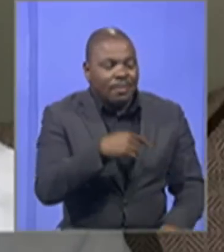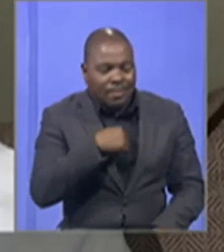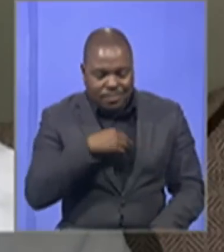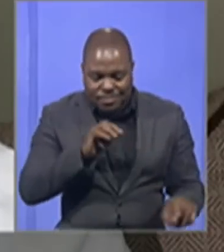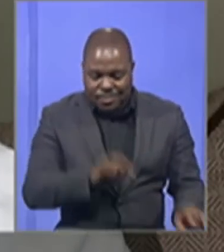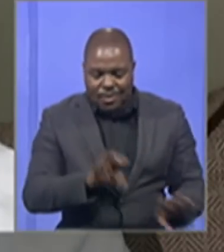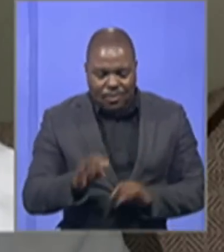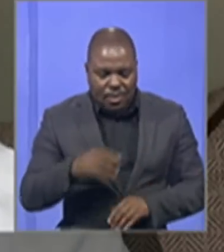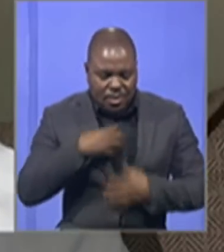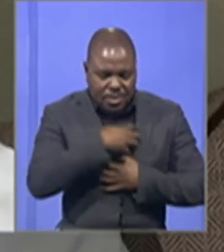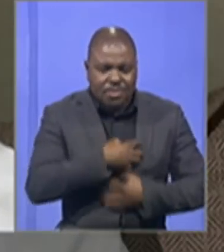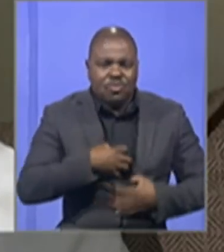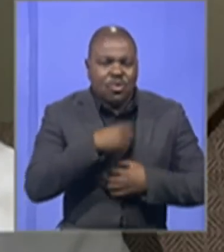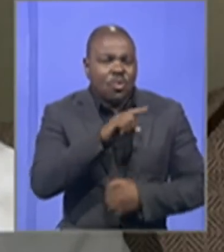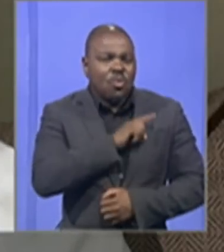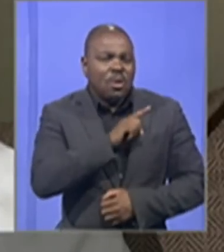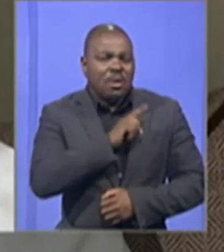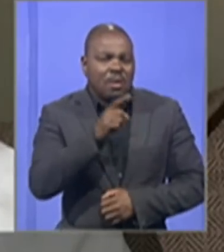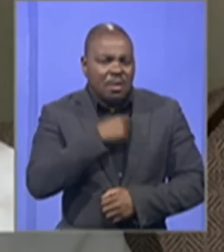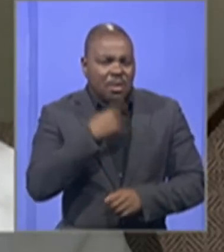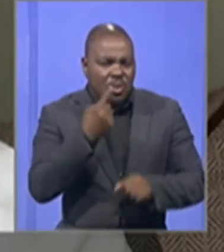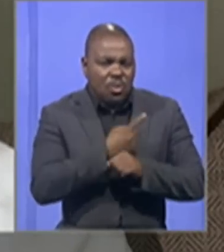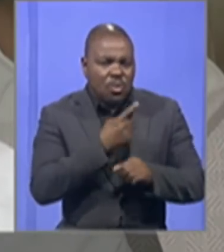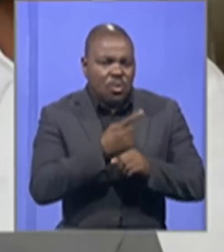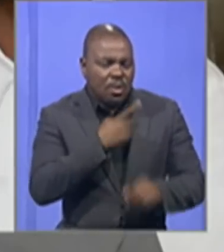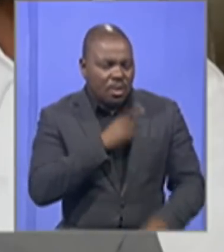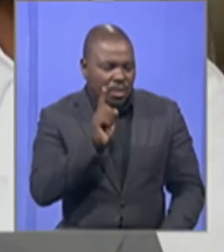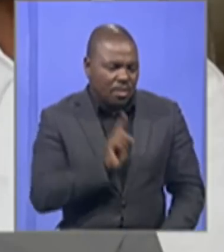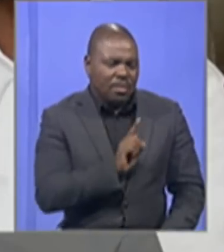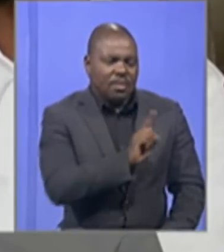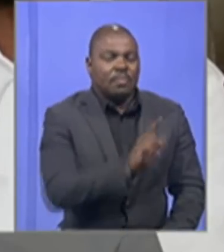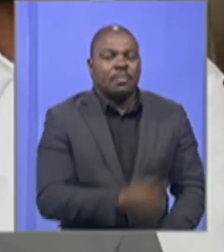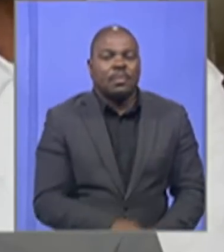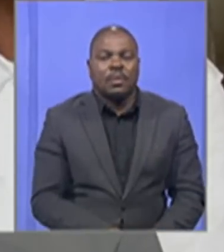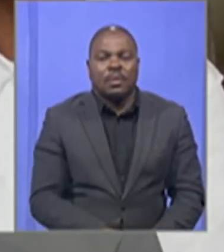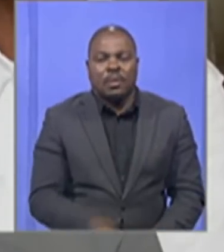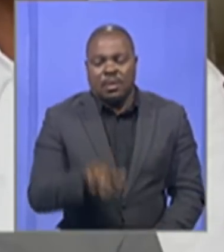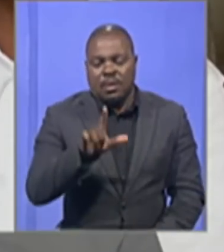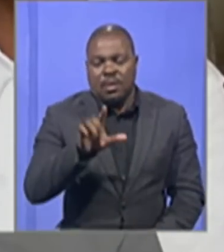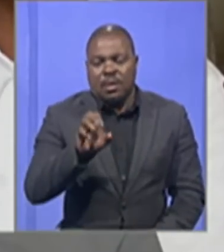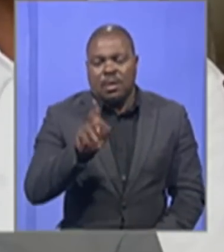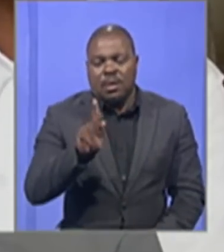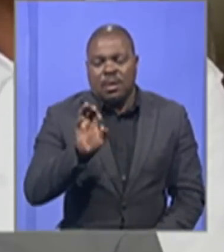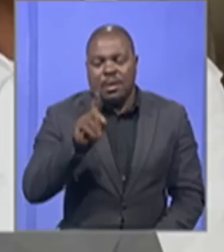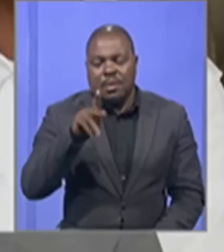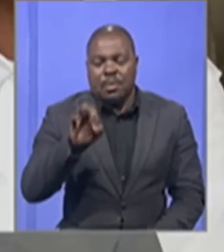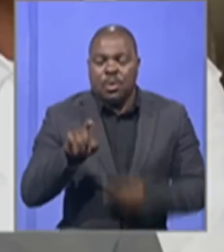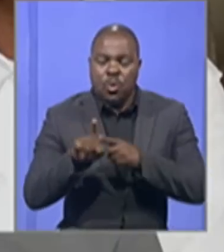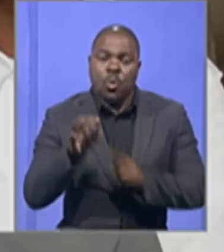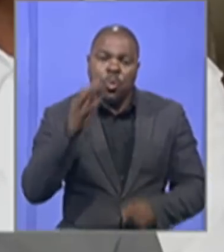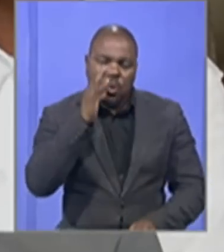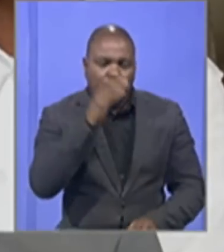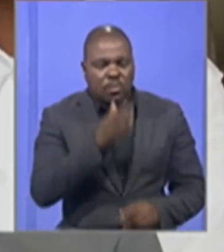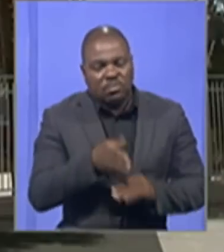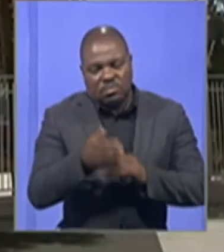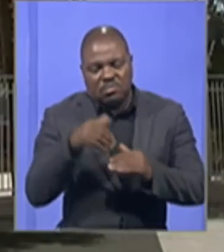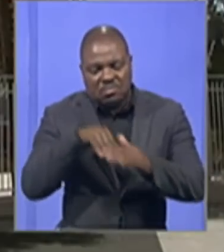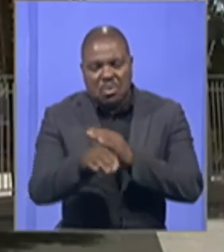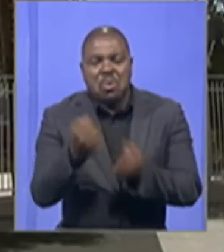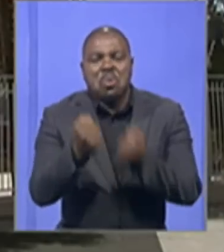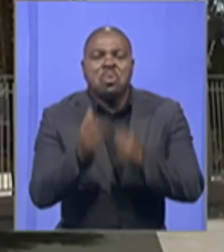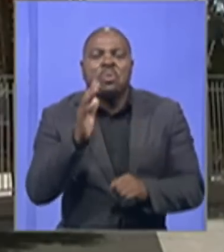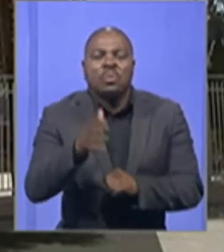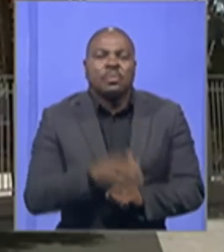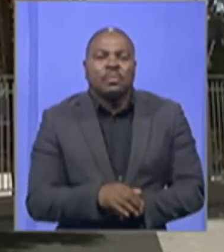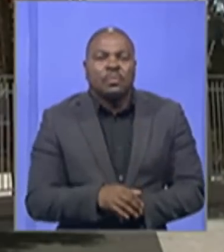nsafarisa emotionally because of ke ne ke dula le ngwana oa. Lekepe a re o tlile go tsaya dikgato tsa semolao go sa le jalo tlhogo